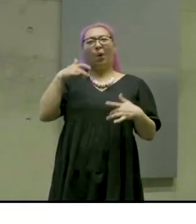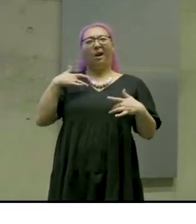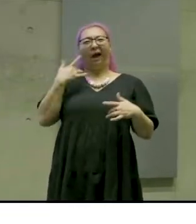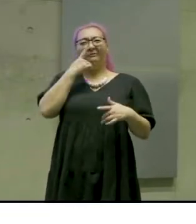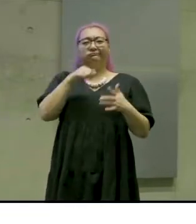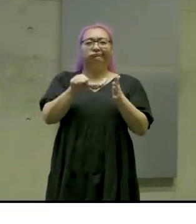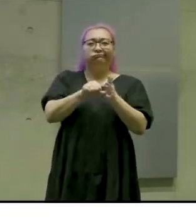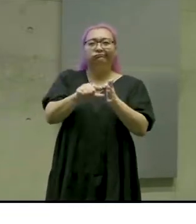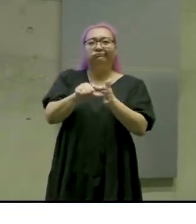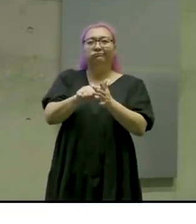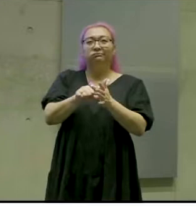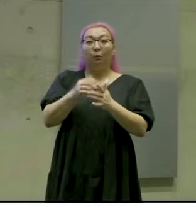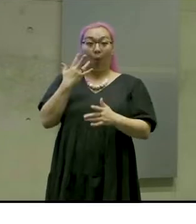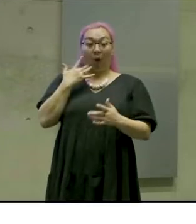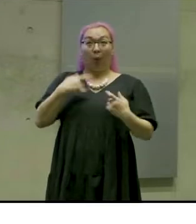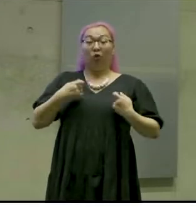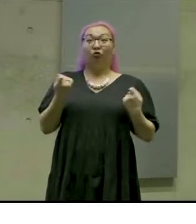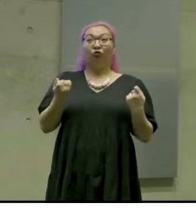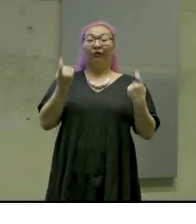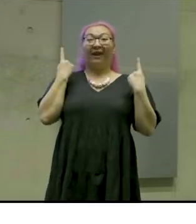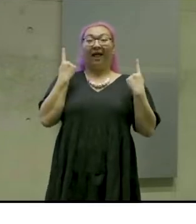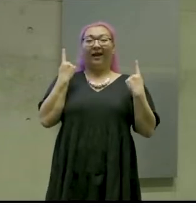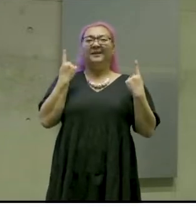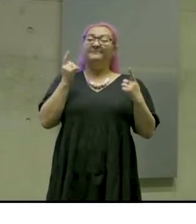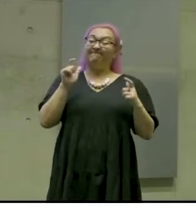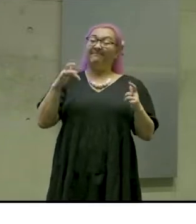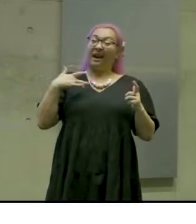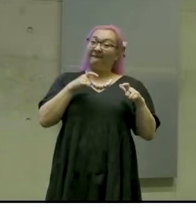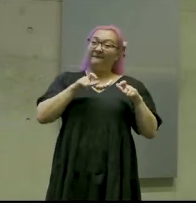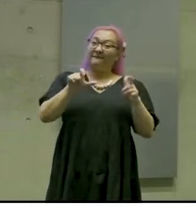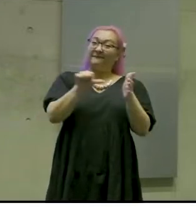That made me very interested in the research of